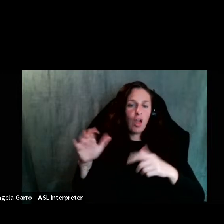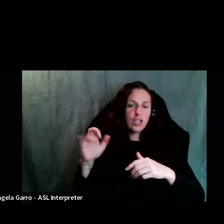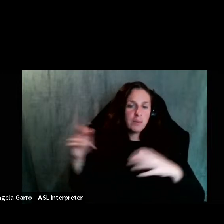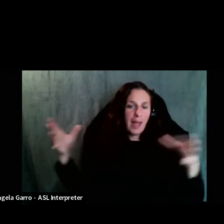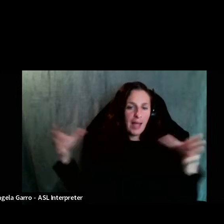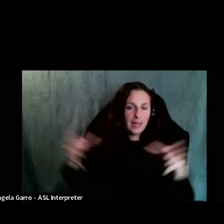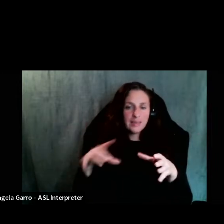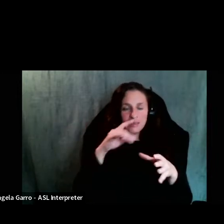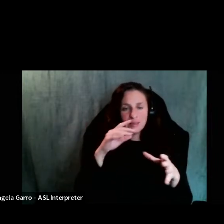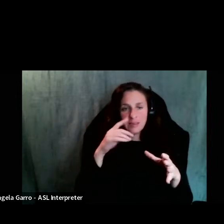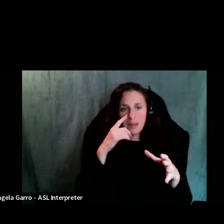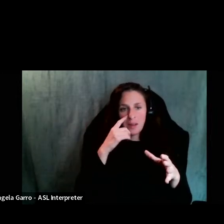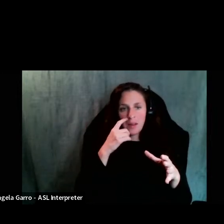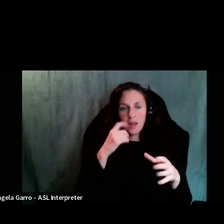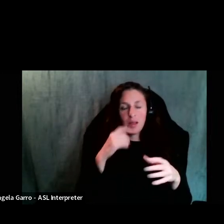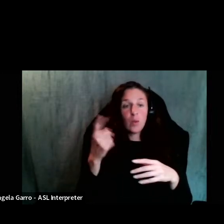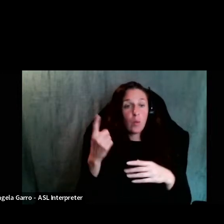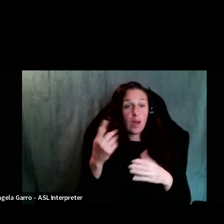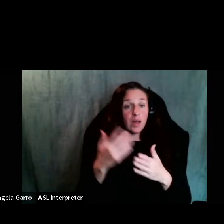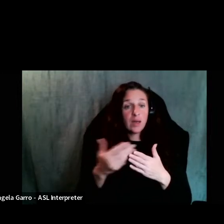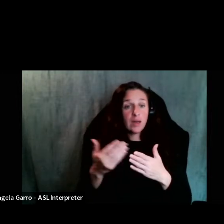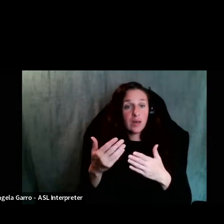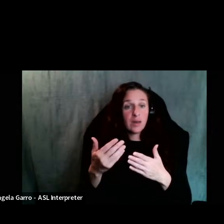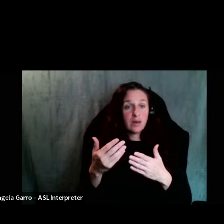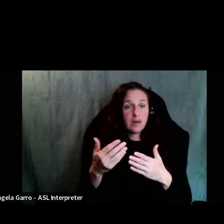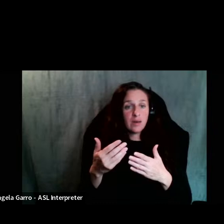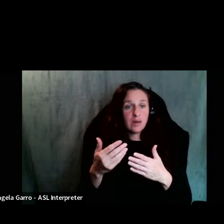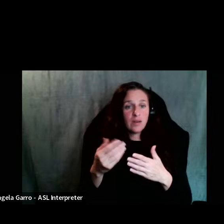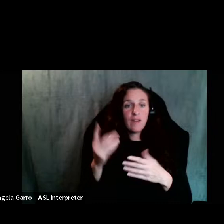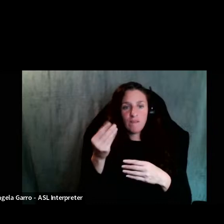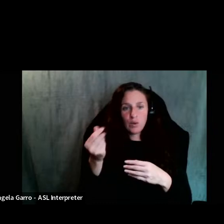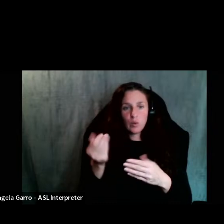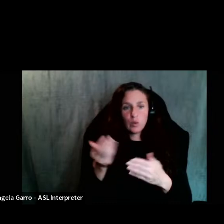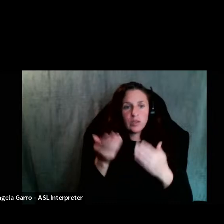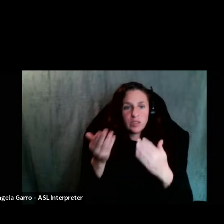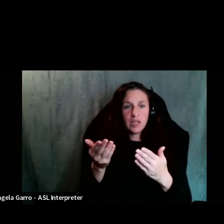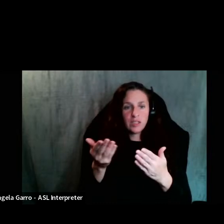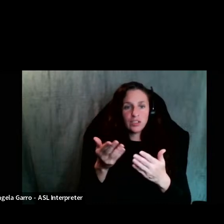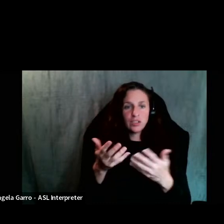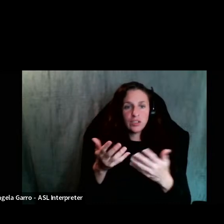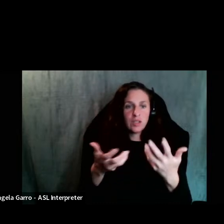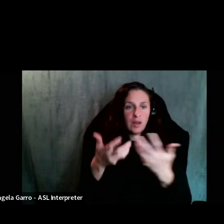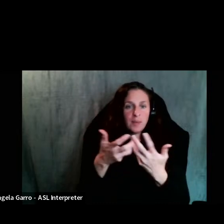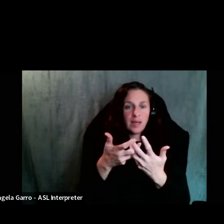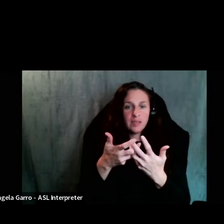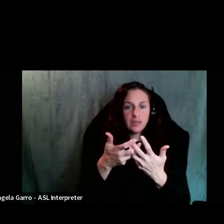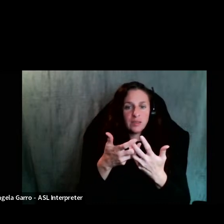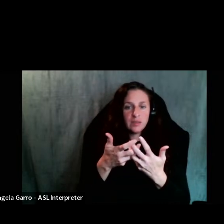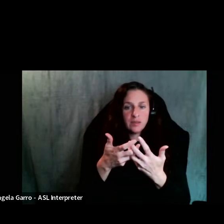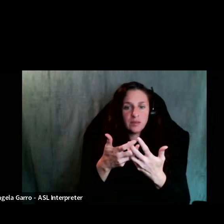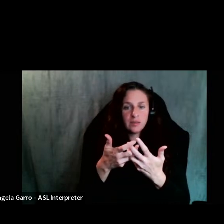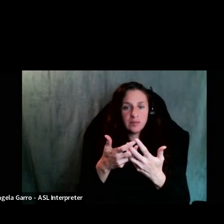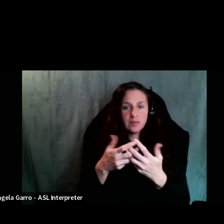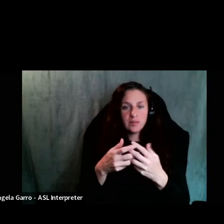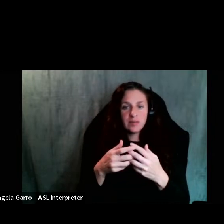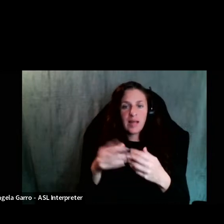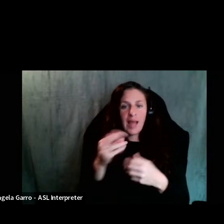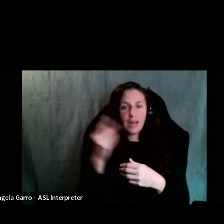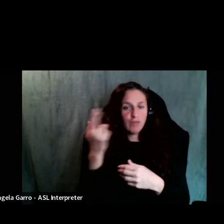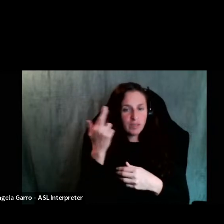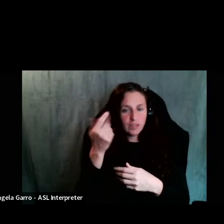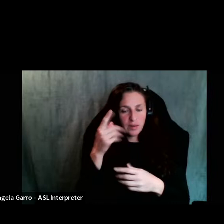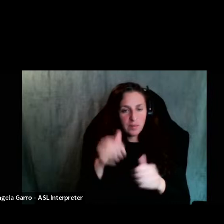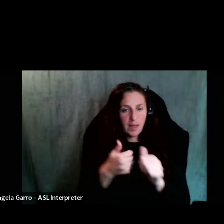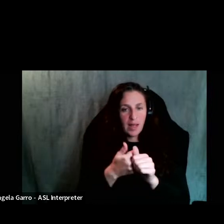today. One is a few suggestions and recommendations, along with a rationale behind them. And lastly, a